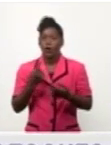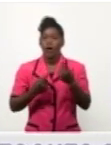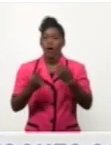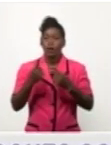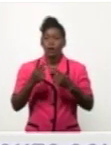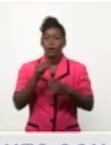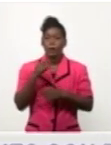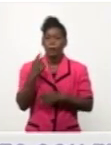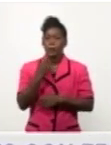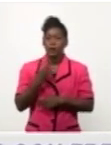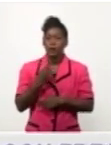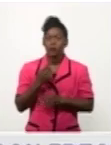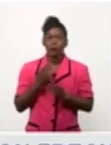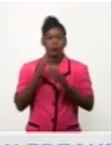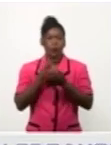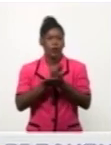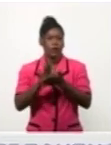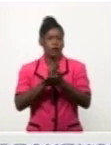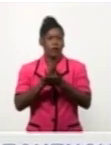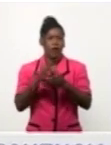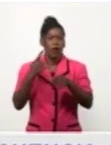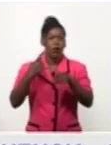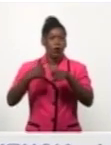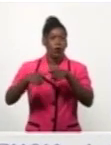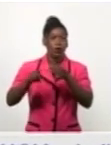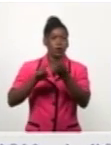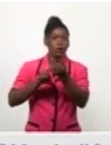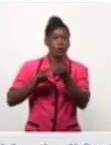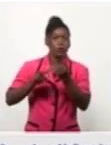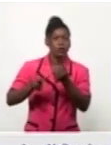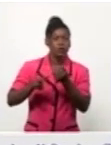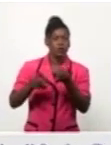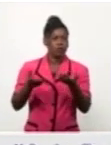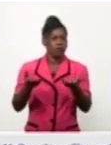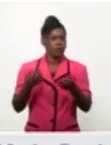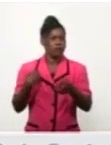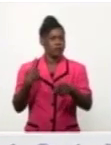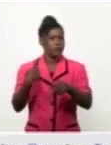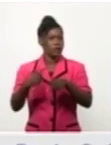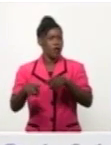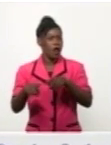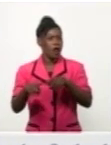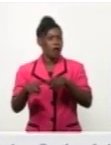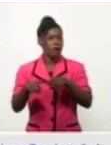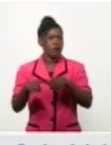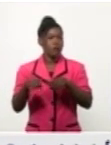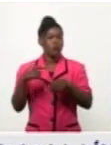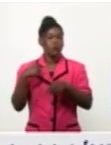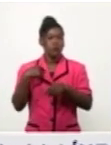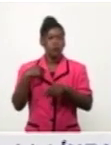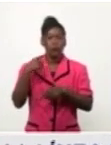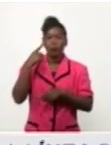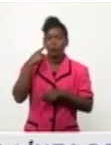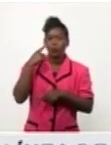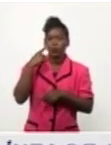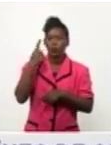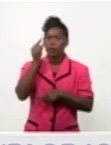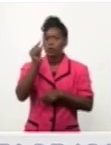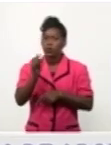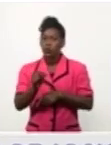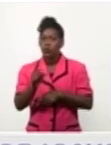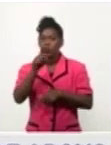how come there are no cases in such provinces if a neighbor of mine or an